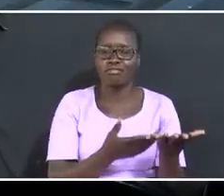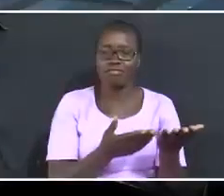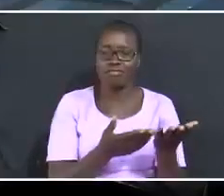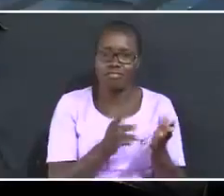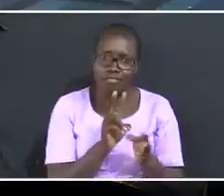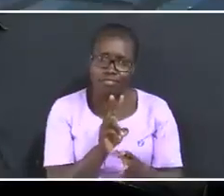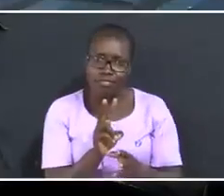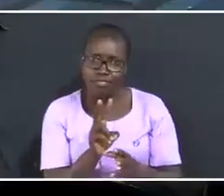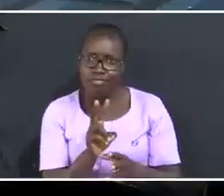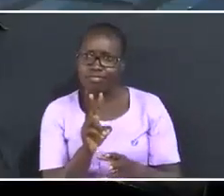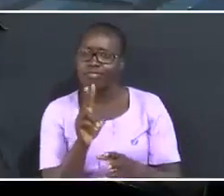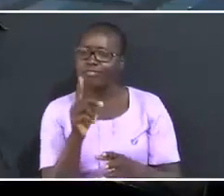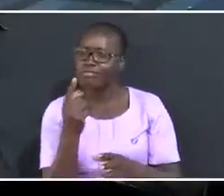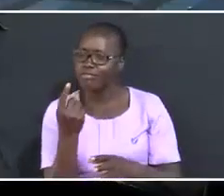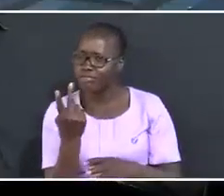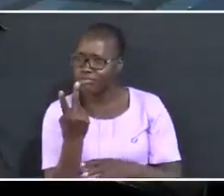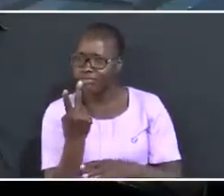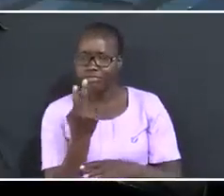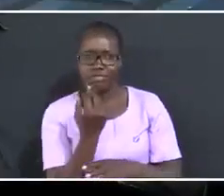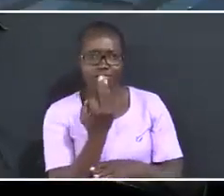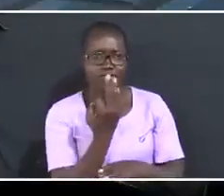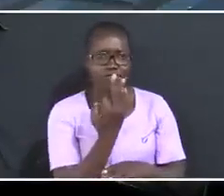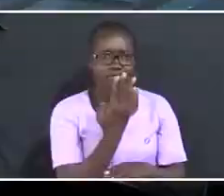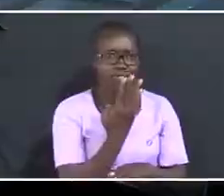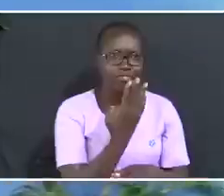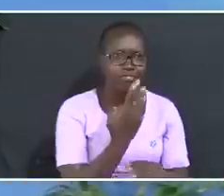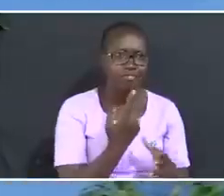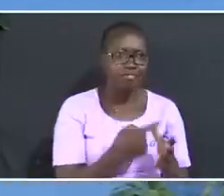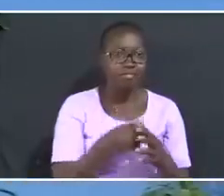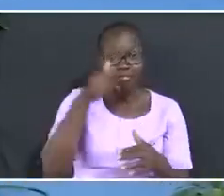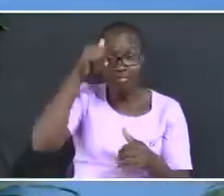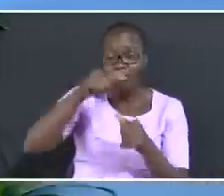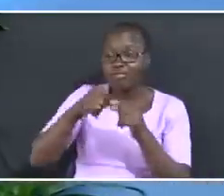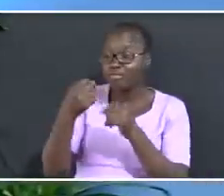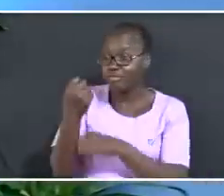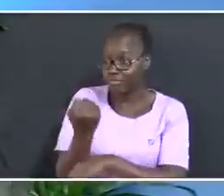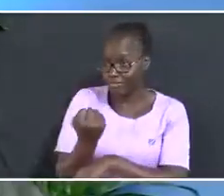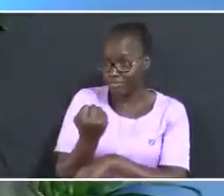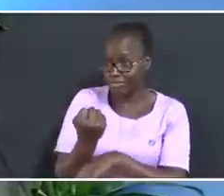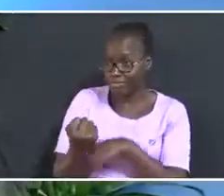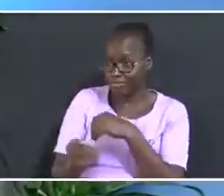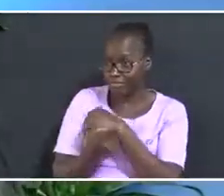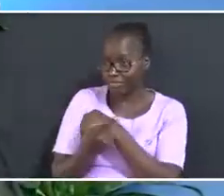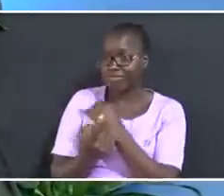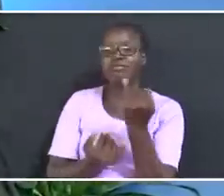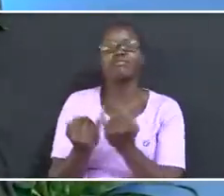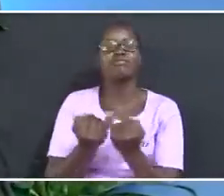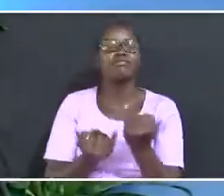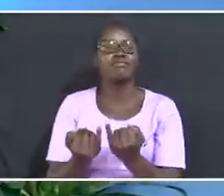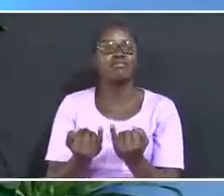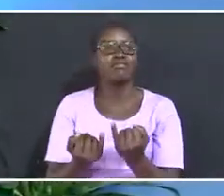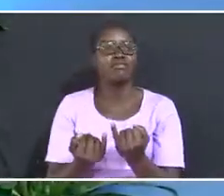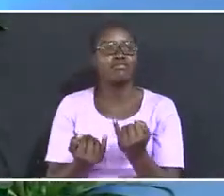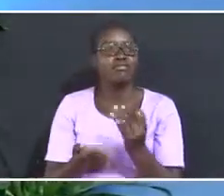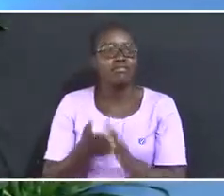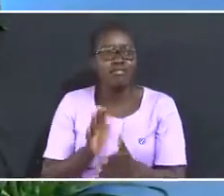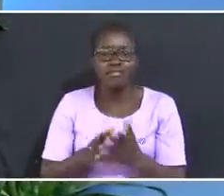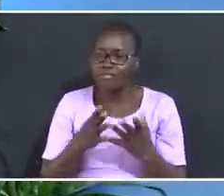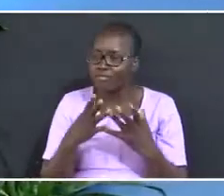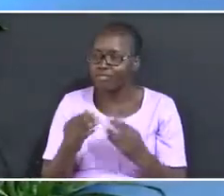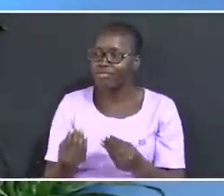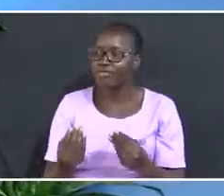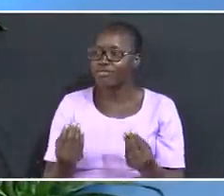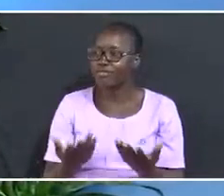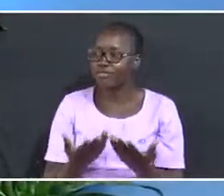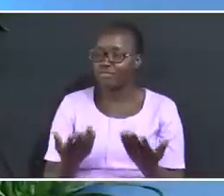2 o'clock, it's 3 o'clock, it's 4 o'clock, and you remember at 5 o'clock it is Sabbath. And you sleep. Of